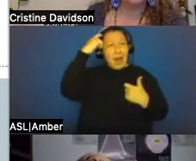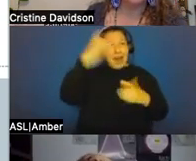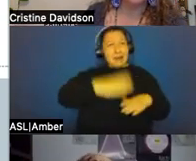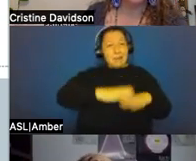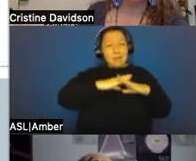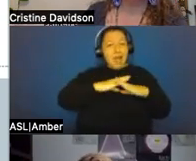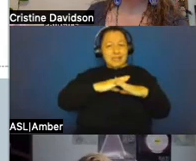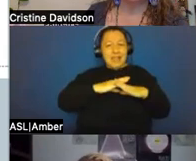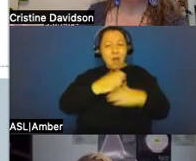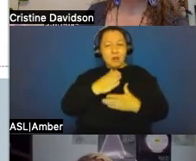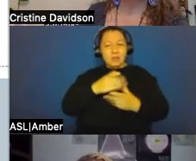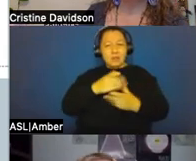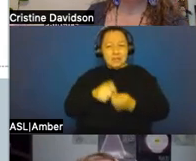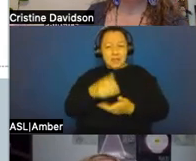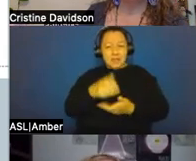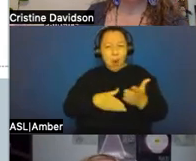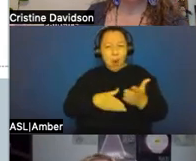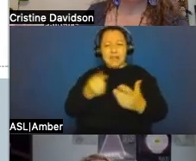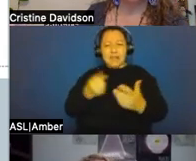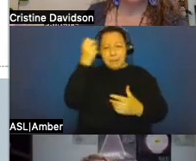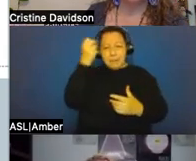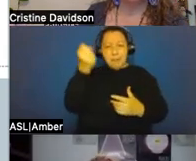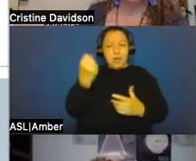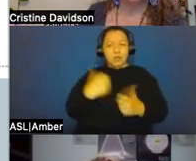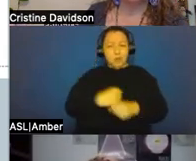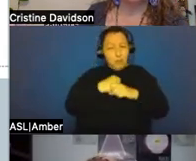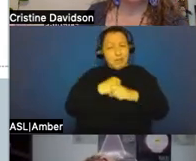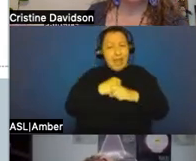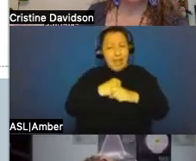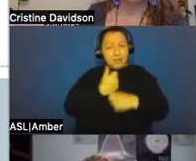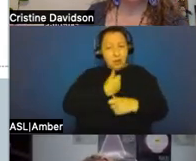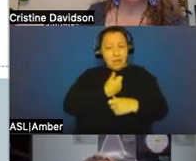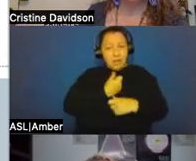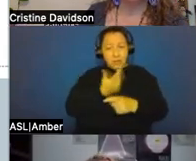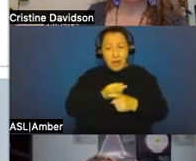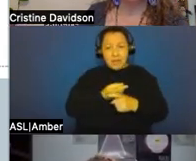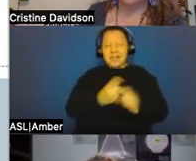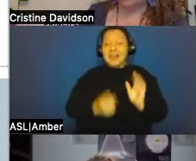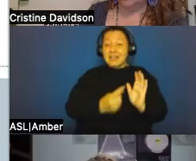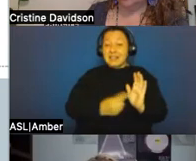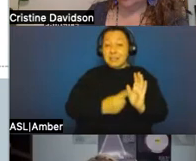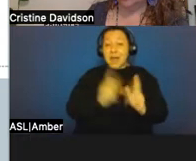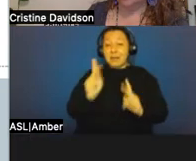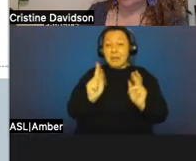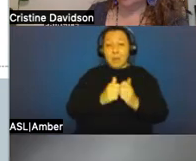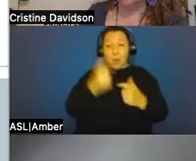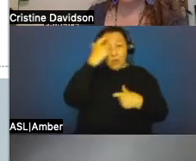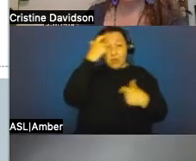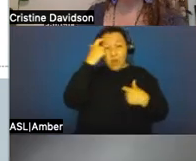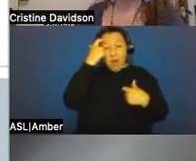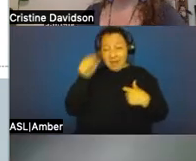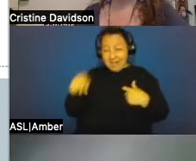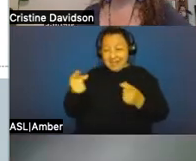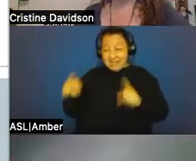certain parts of things and memories to protect yourself. And sometimes people with trauma, like this happened, and then